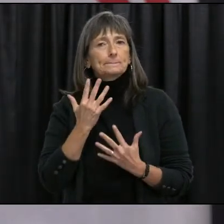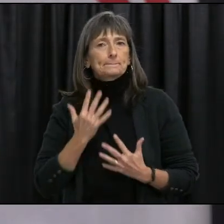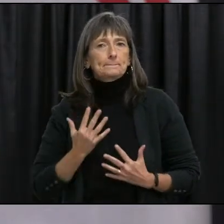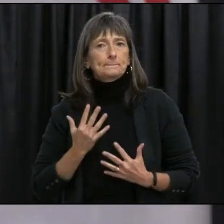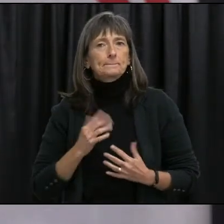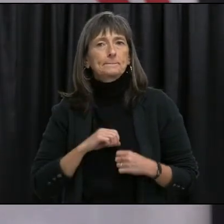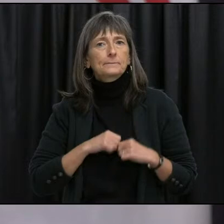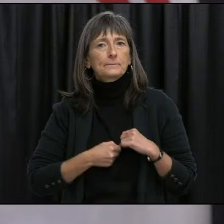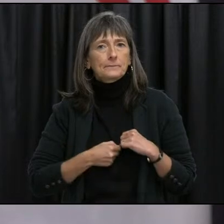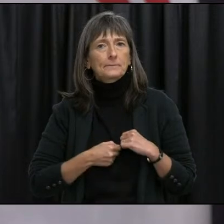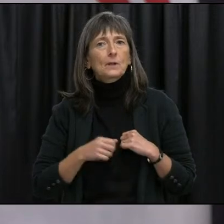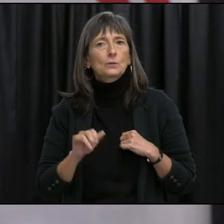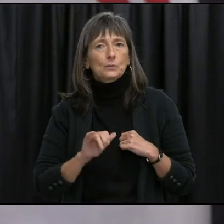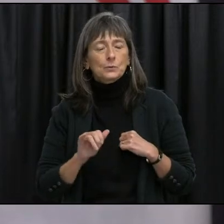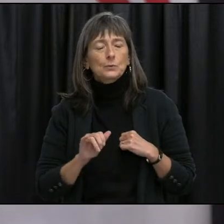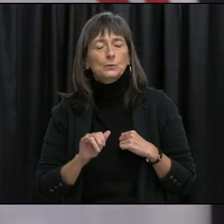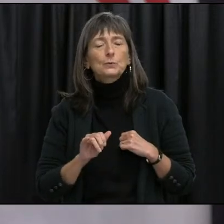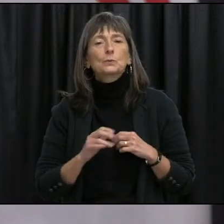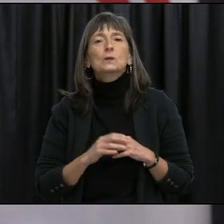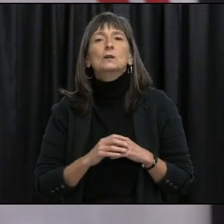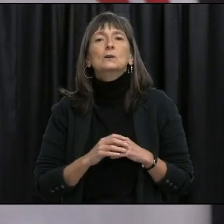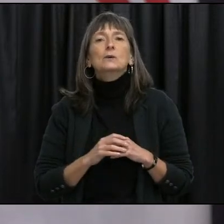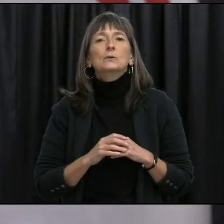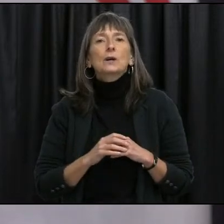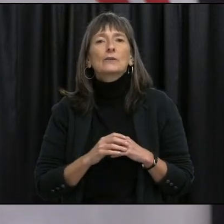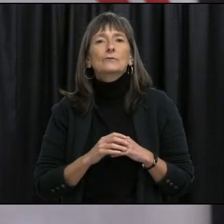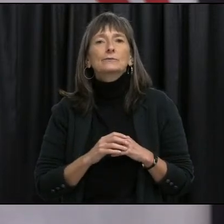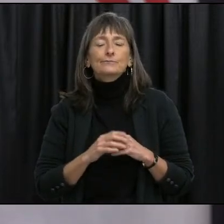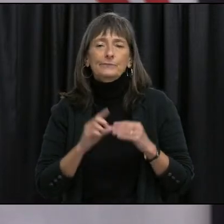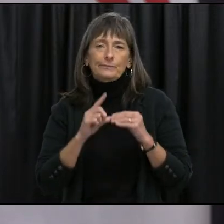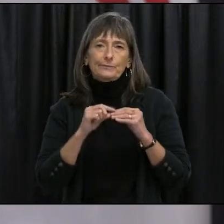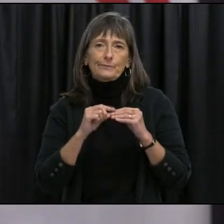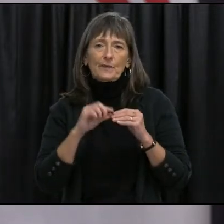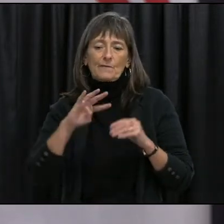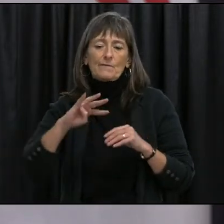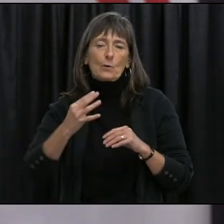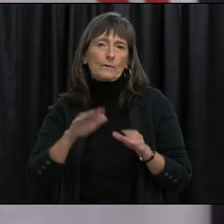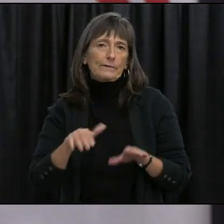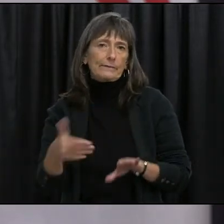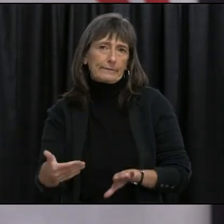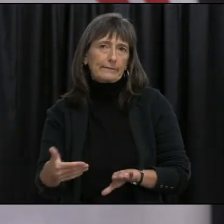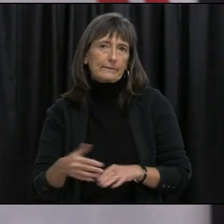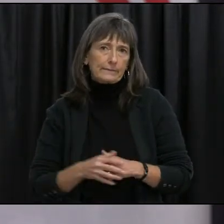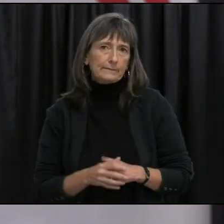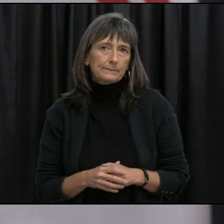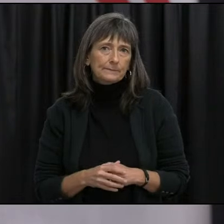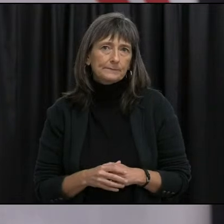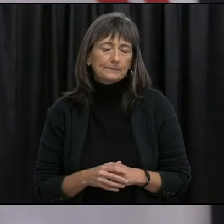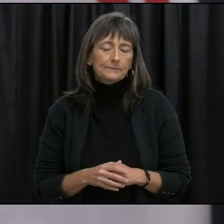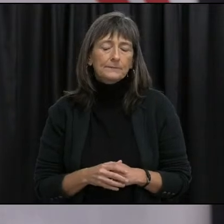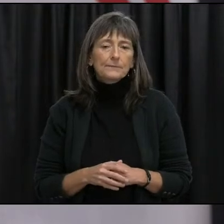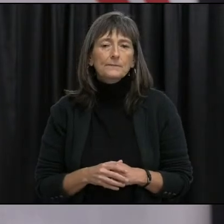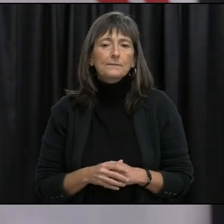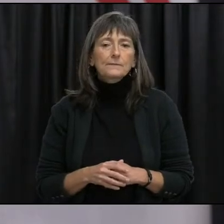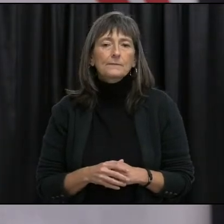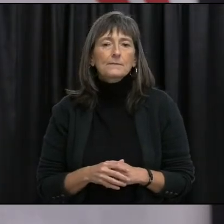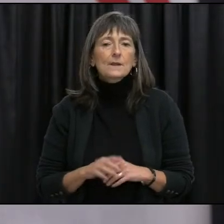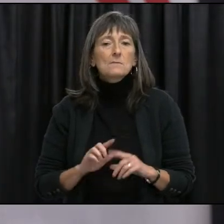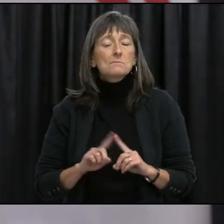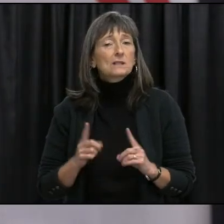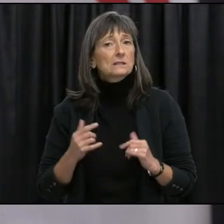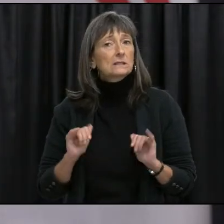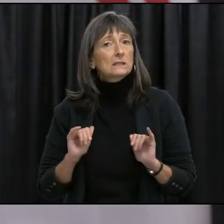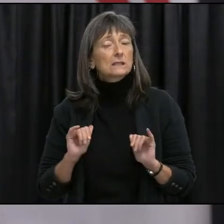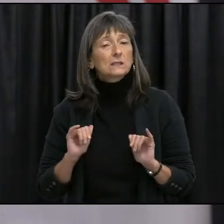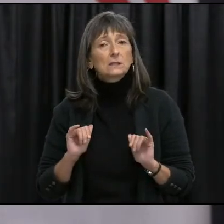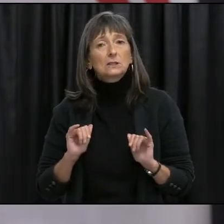of passing of 4th case or 4th fatality. But overall, despite what